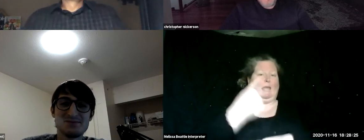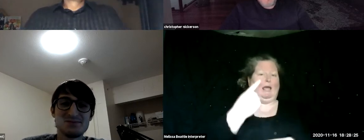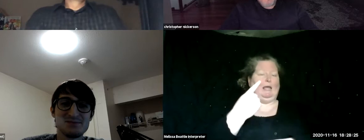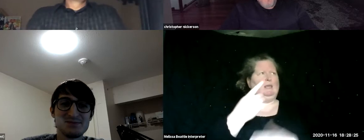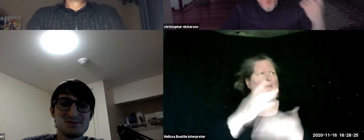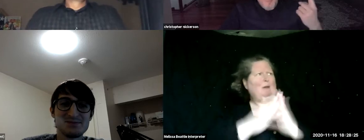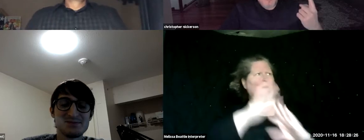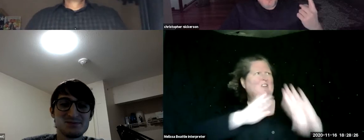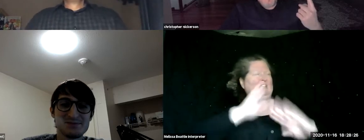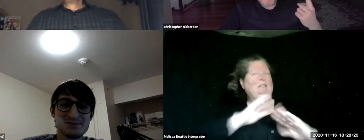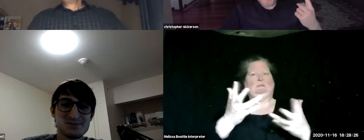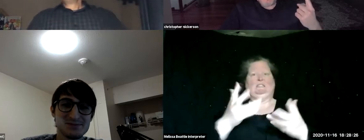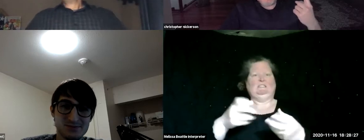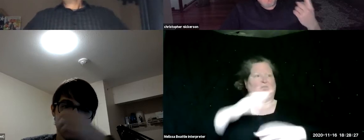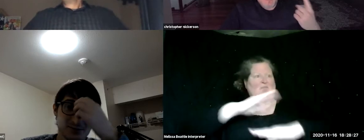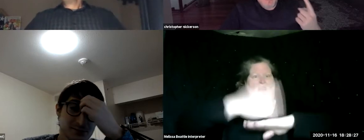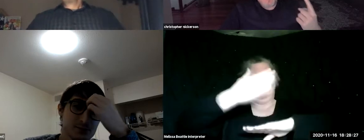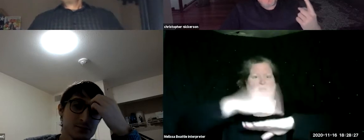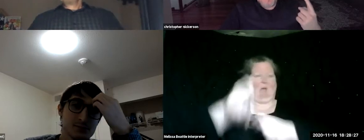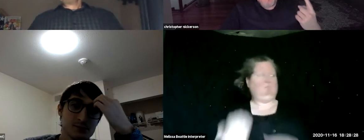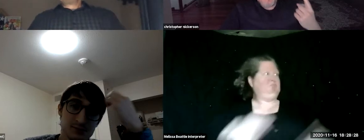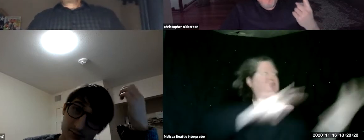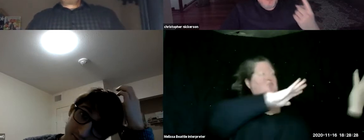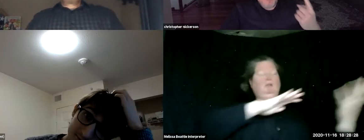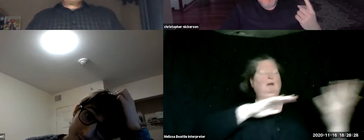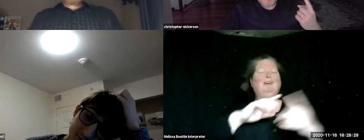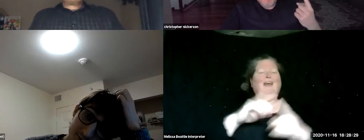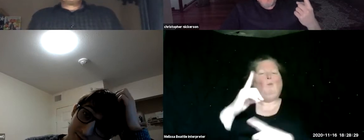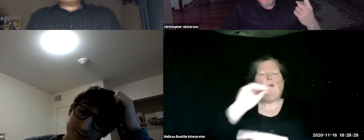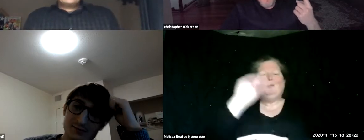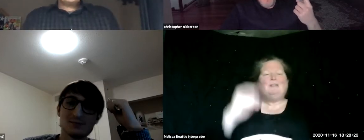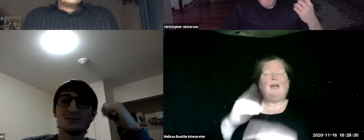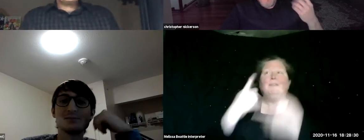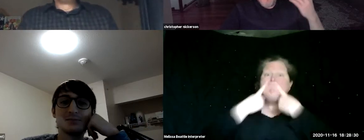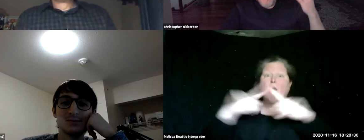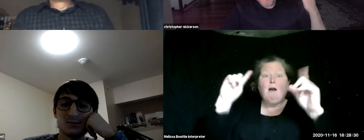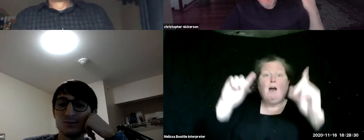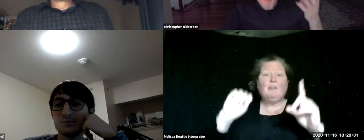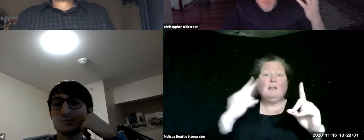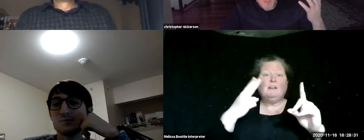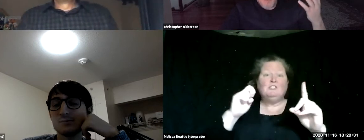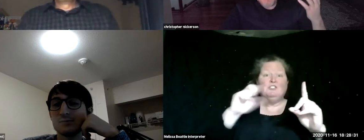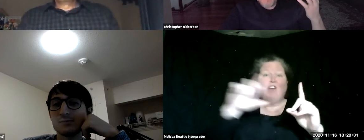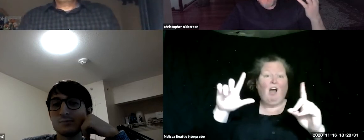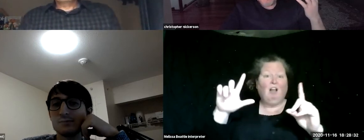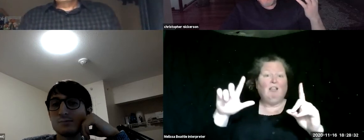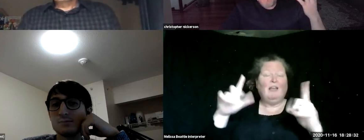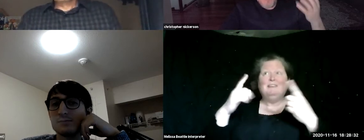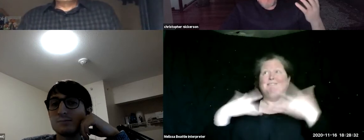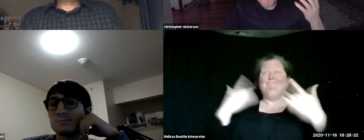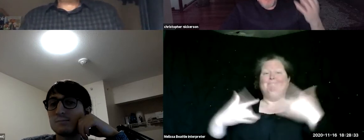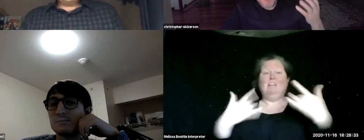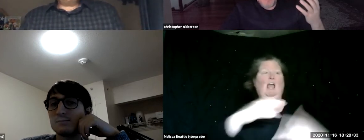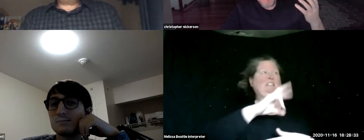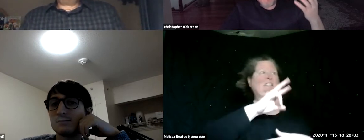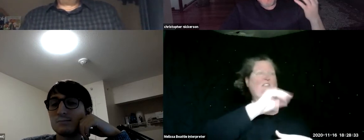then 1% of your day is going to be getting the shell and feeling really excited. And then another 7% of your day is going to be